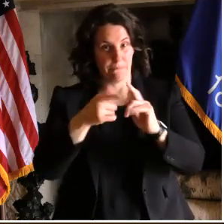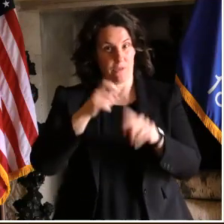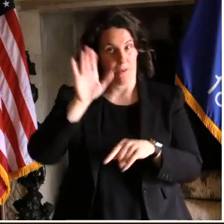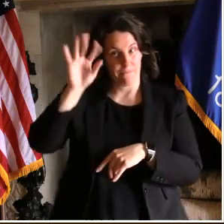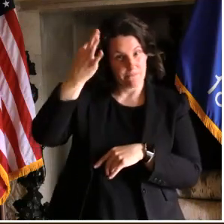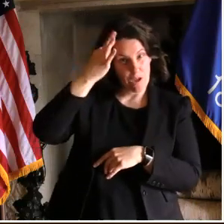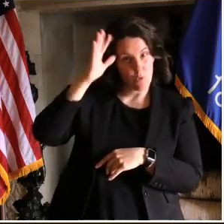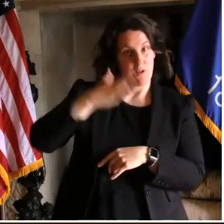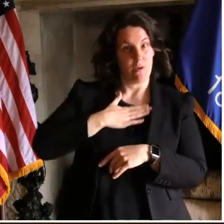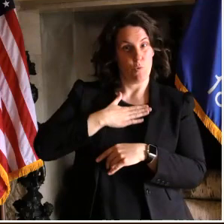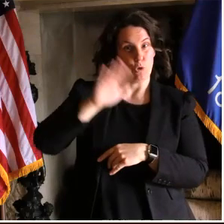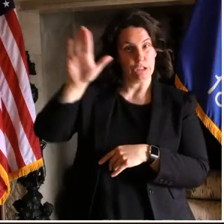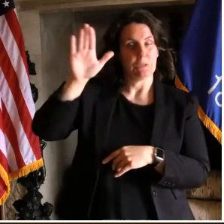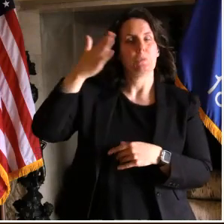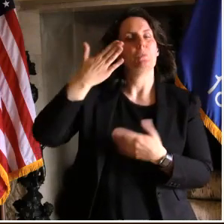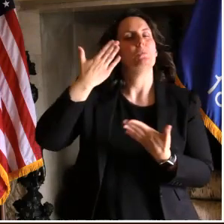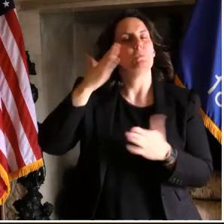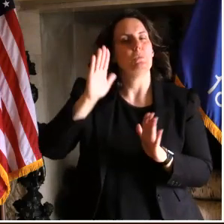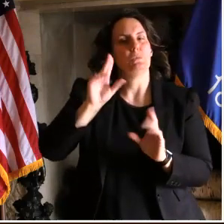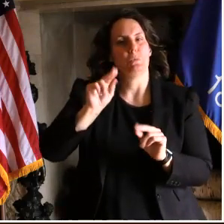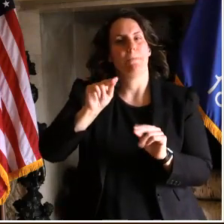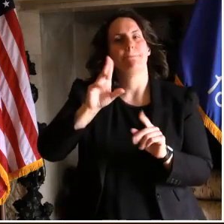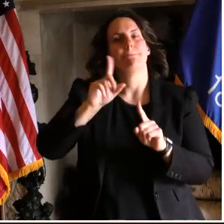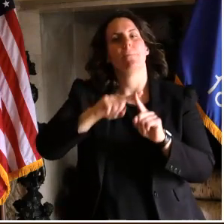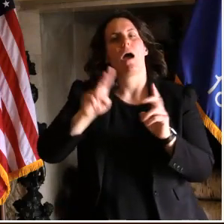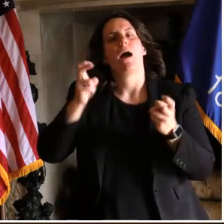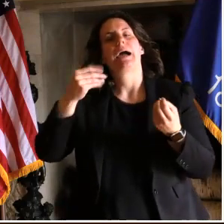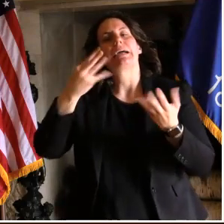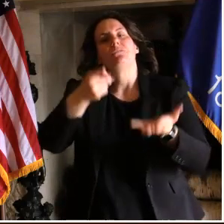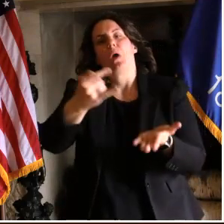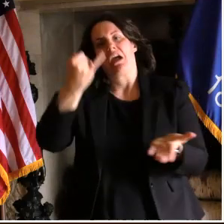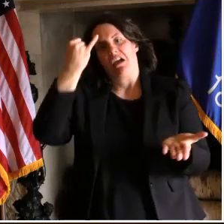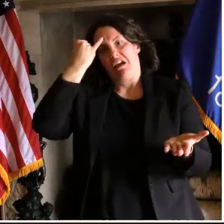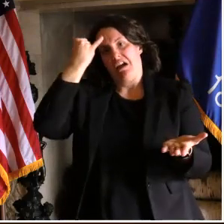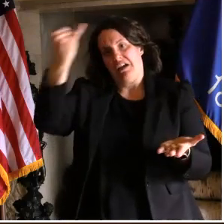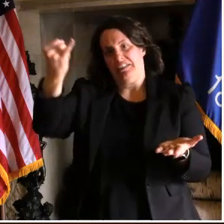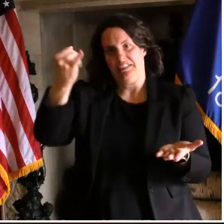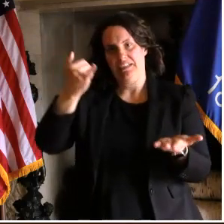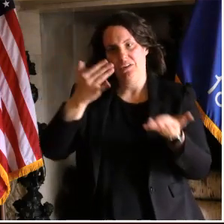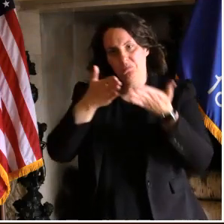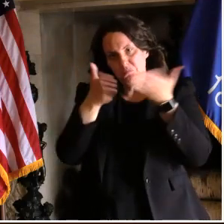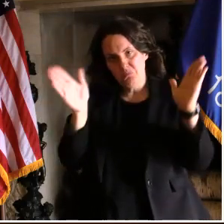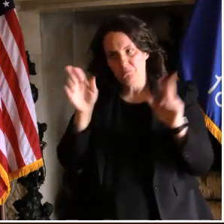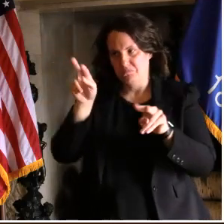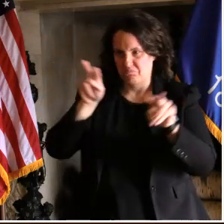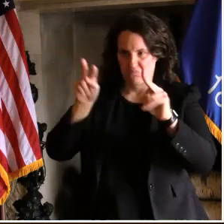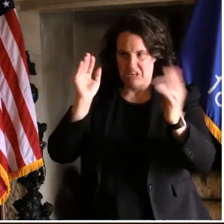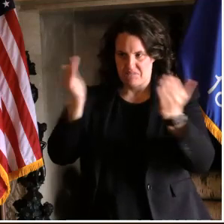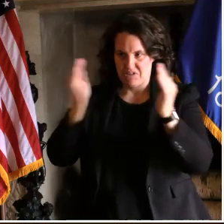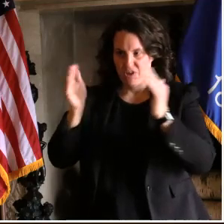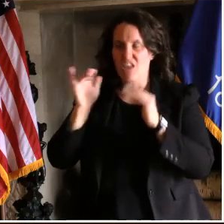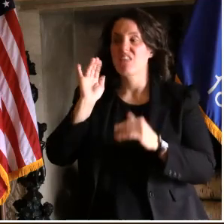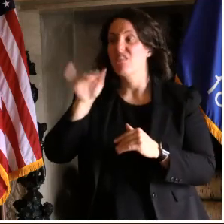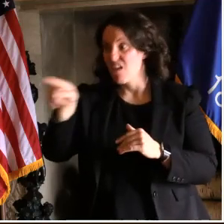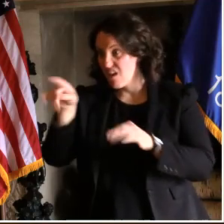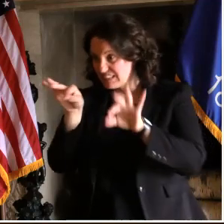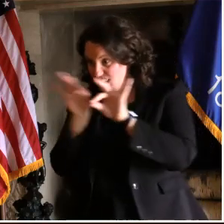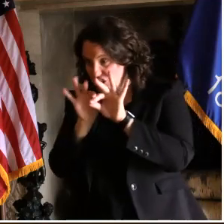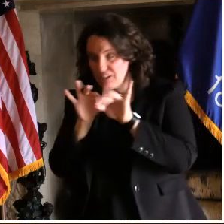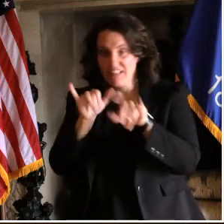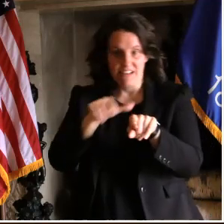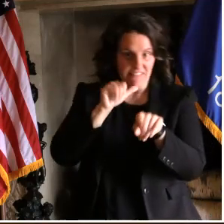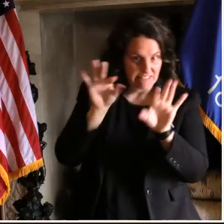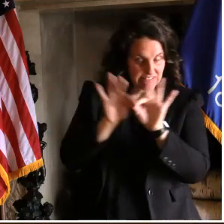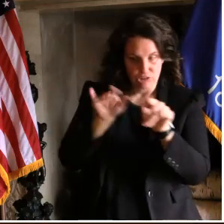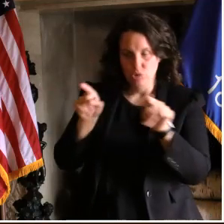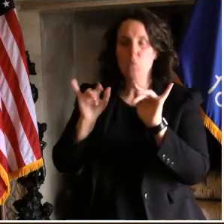need something just to have a general idea what it's about, I suggest you look at that. Thank you, WISN. Okay.